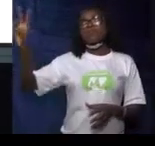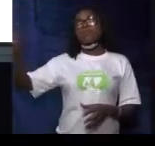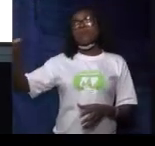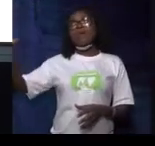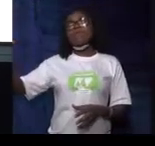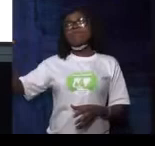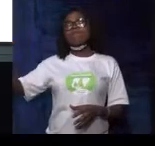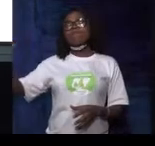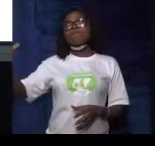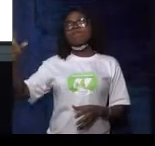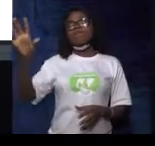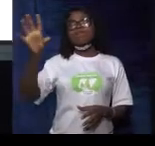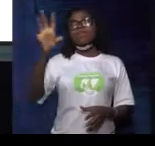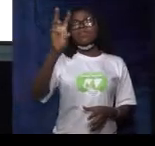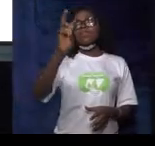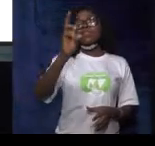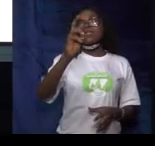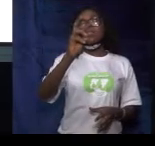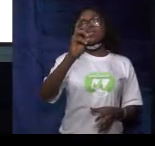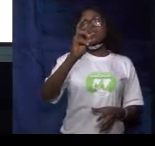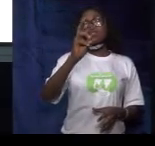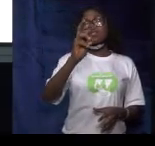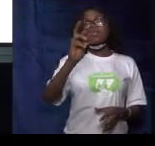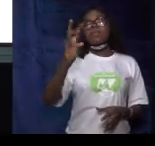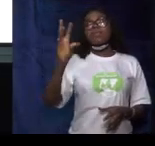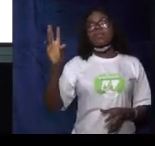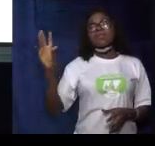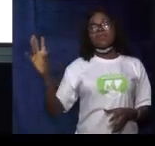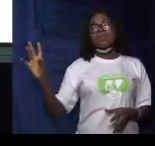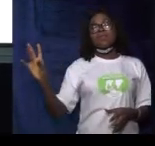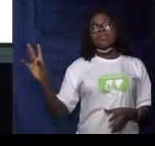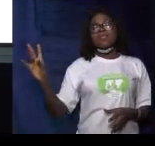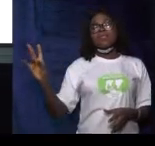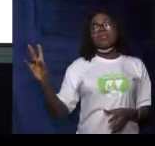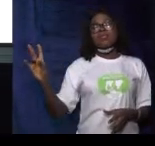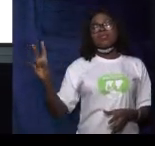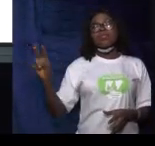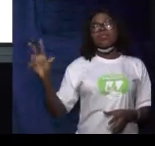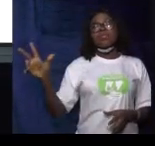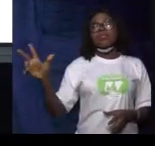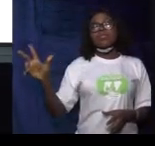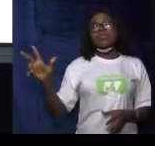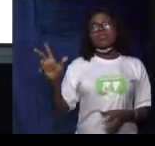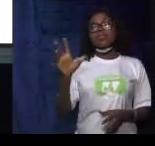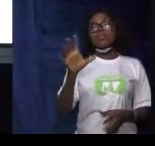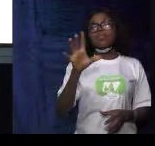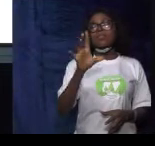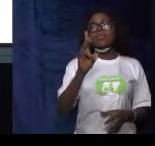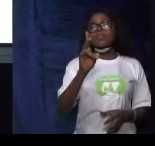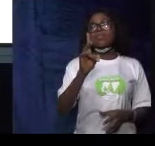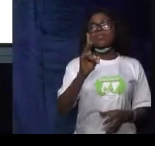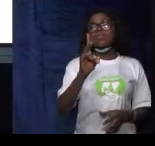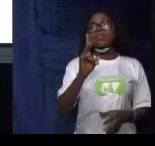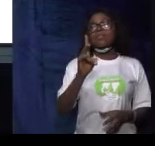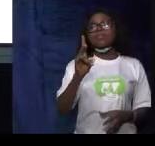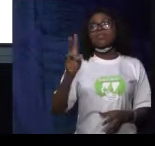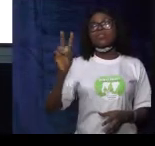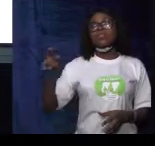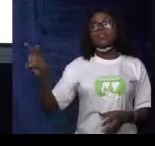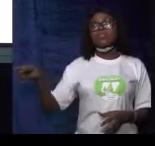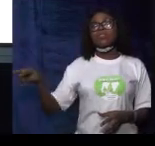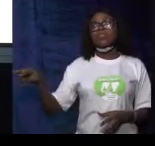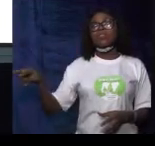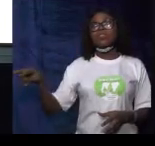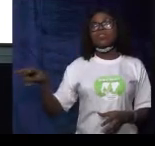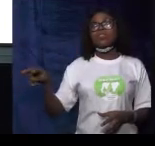circle 15 on the left, and the last data here is 25 on the right. Then we circle 16 on the left, and 23 on the right. Then 17